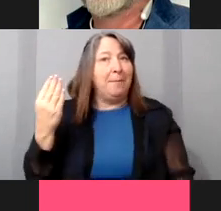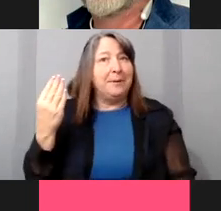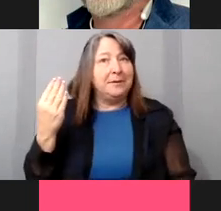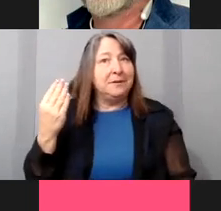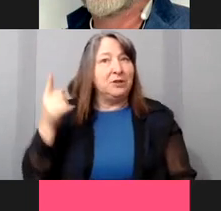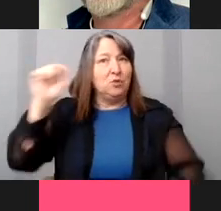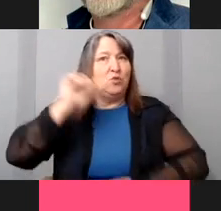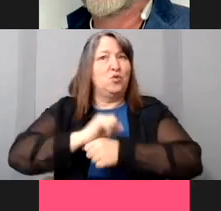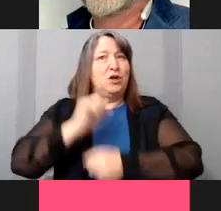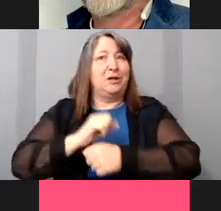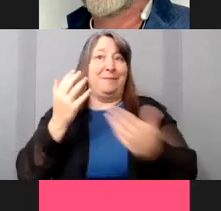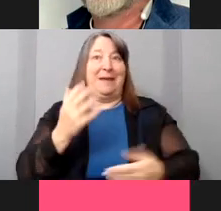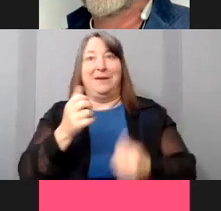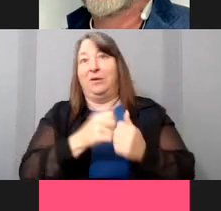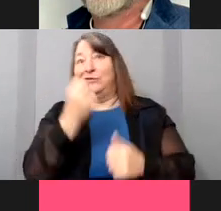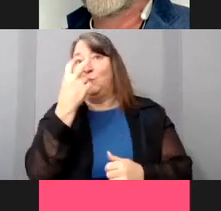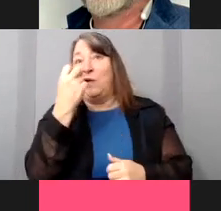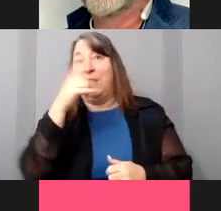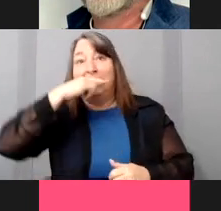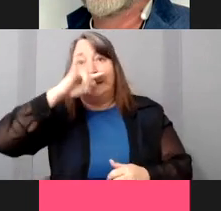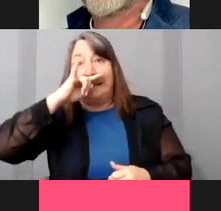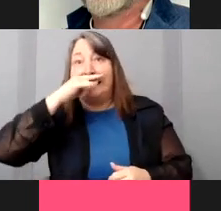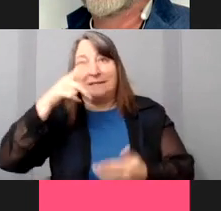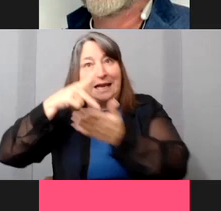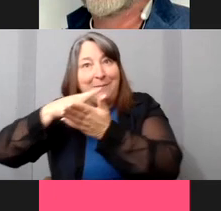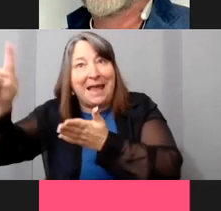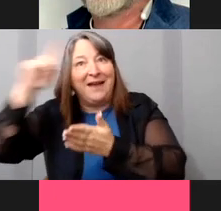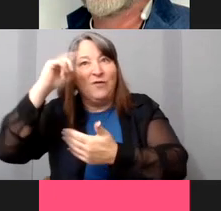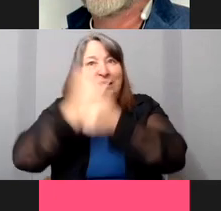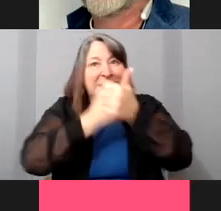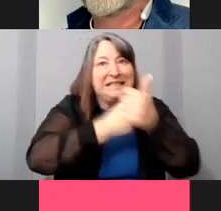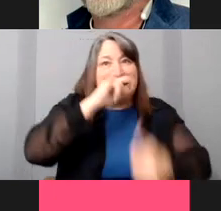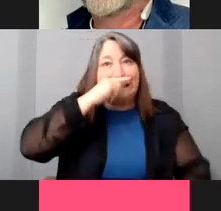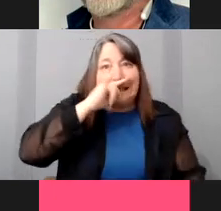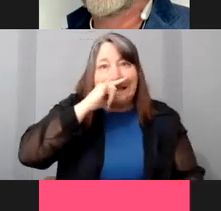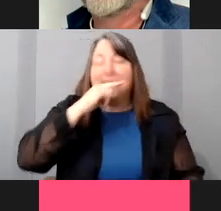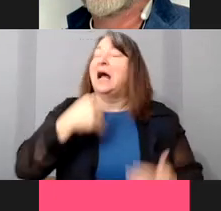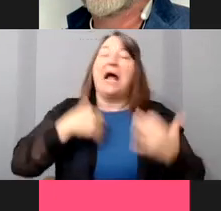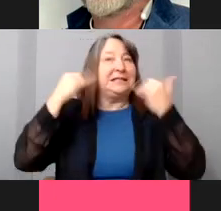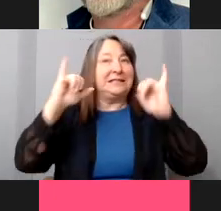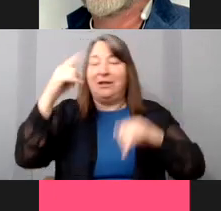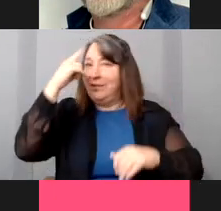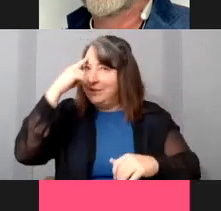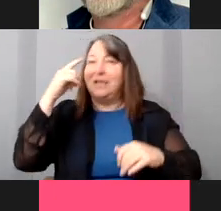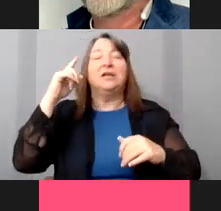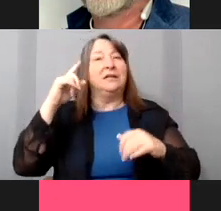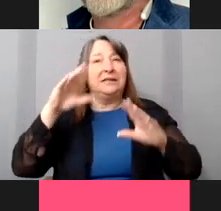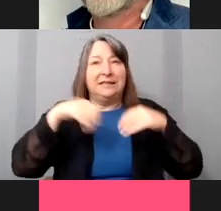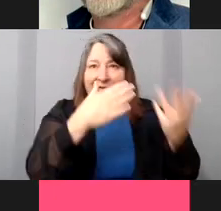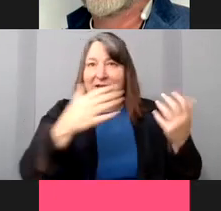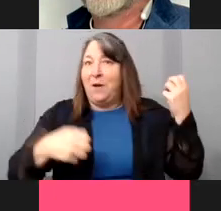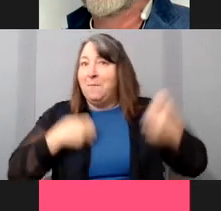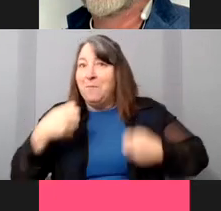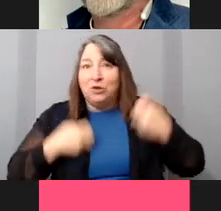dozen kids or so and you're getting a salary for doing that. I still think providing emotional support and building a real